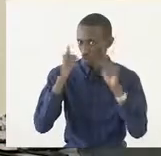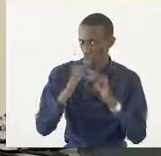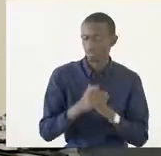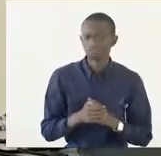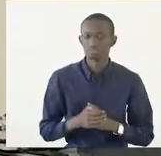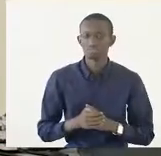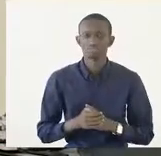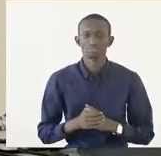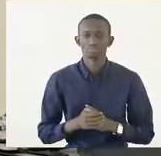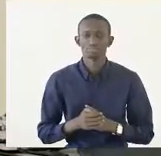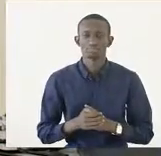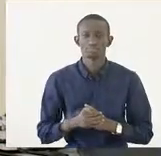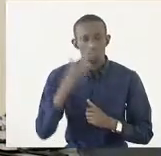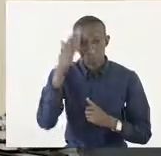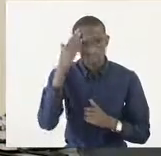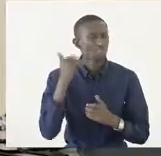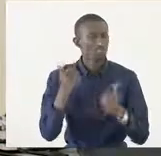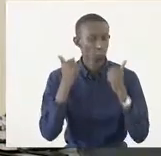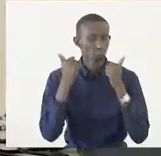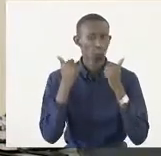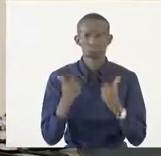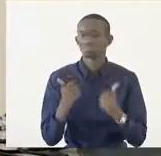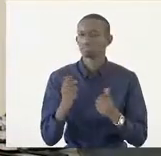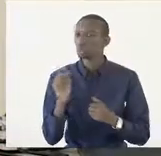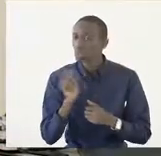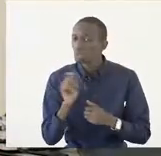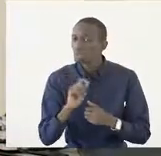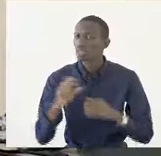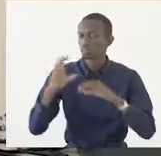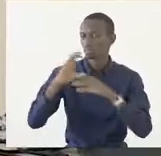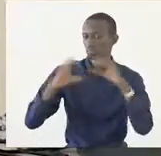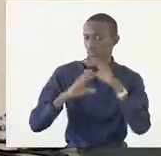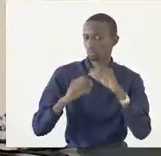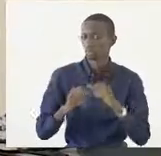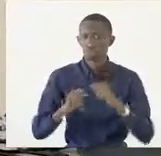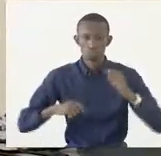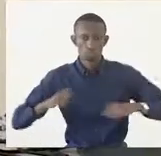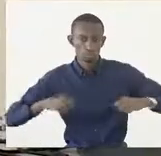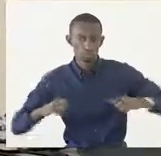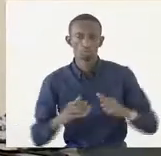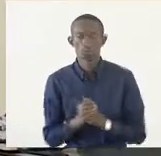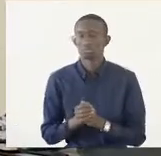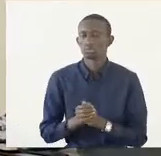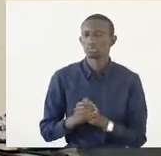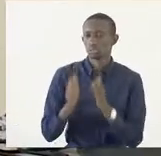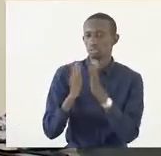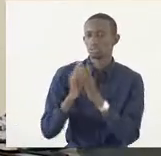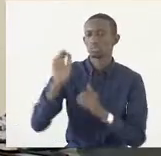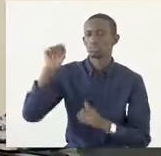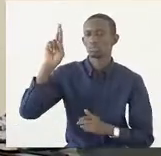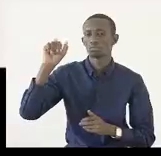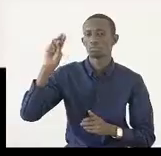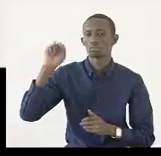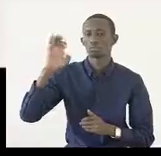write you'll be able to write the chemical reactions of aromatic ketones and aldehydes,